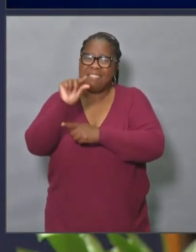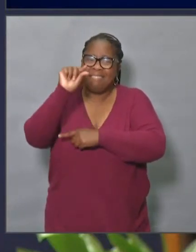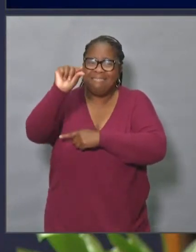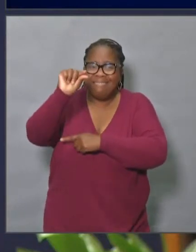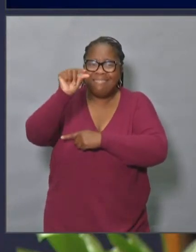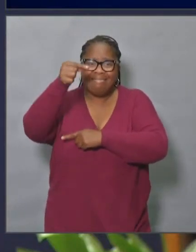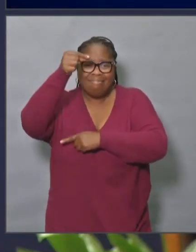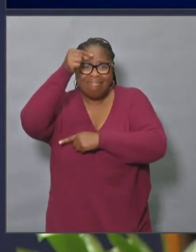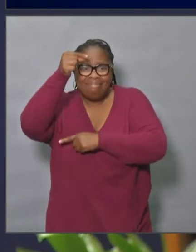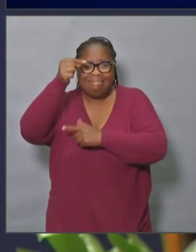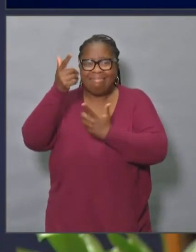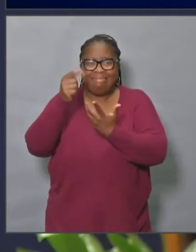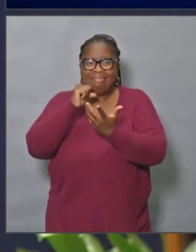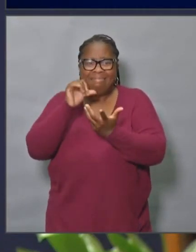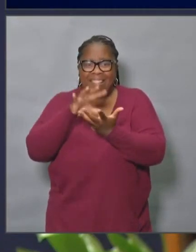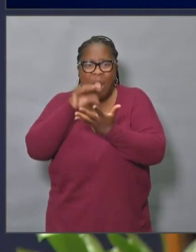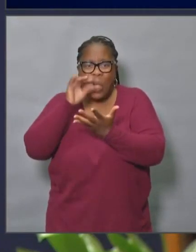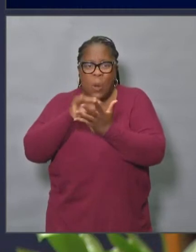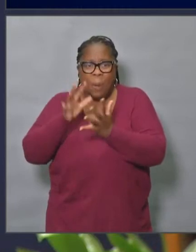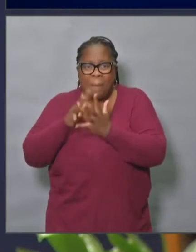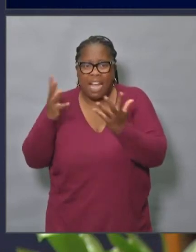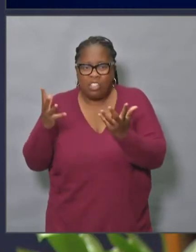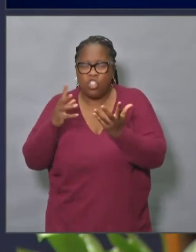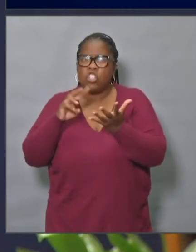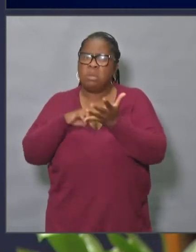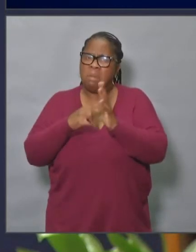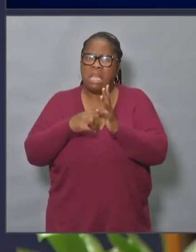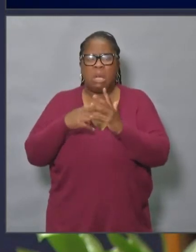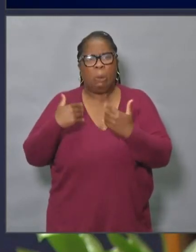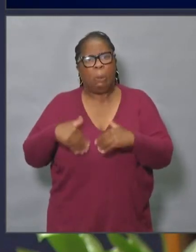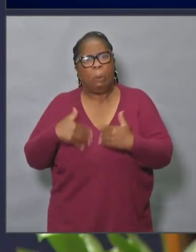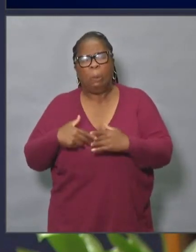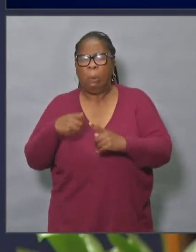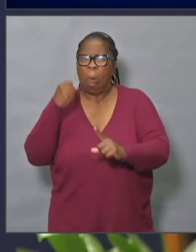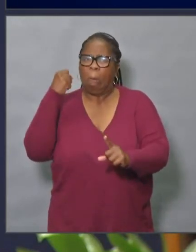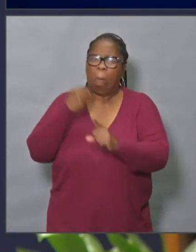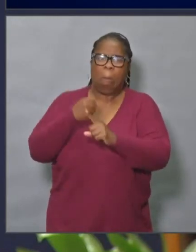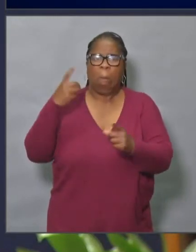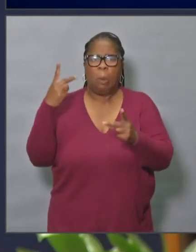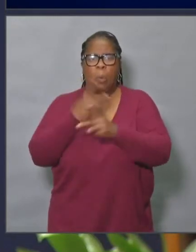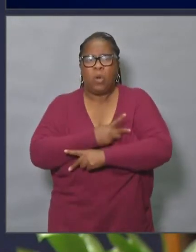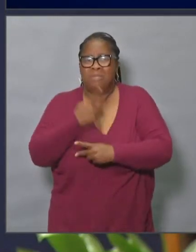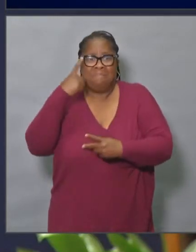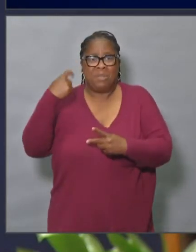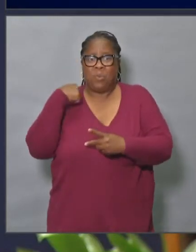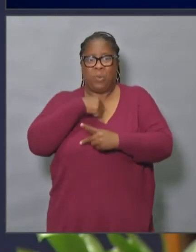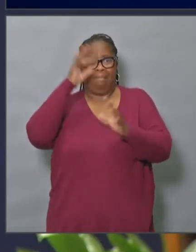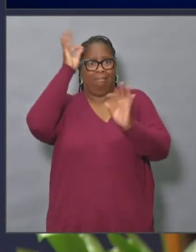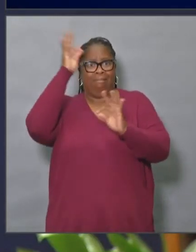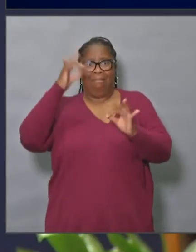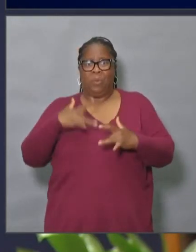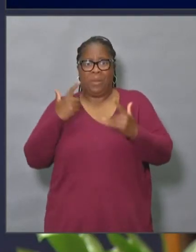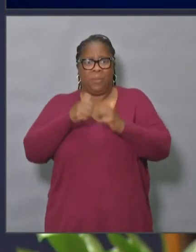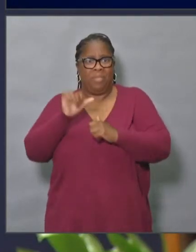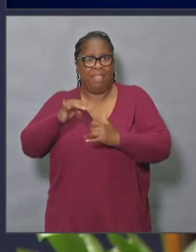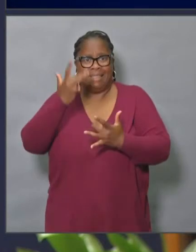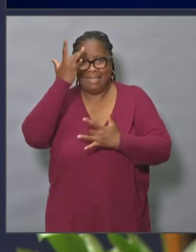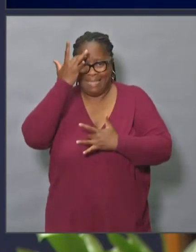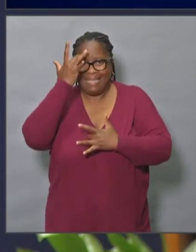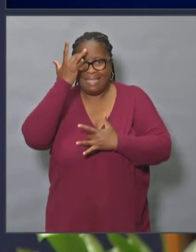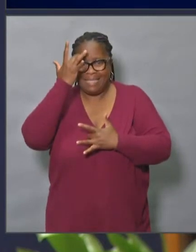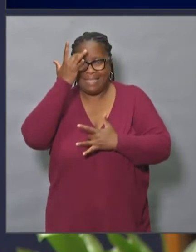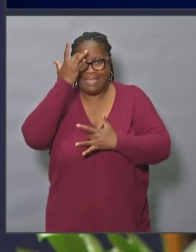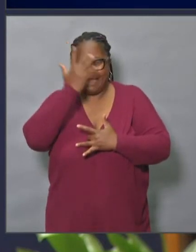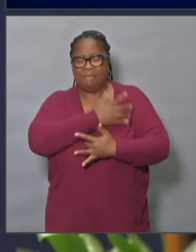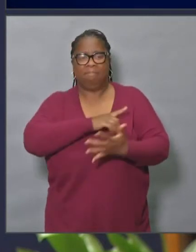are significant. The physical burden of this disease is staggering and will be prolonged for many. Finally,